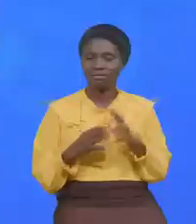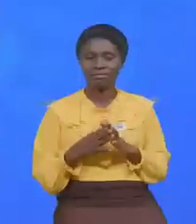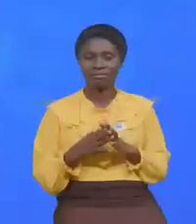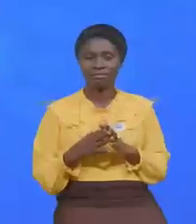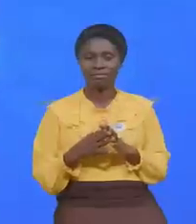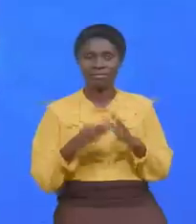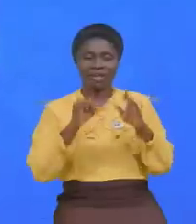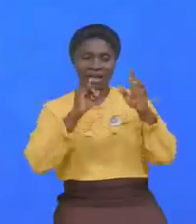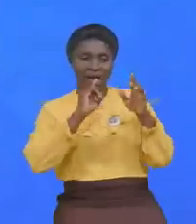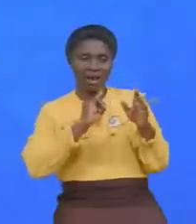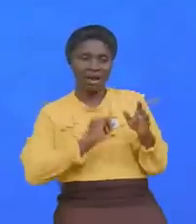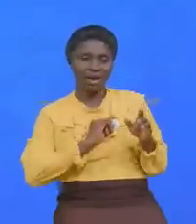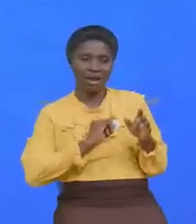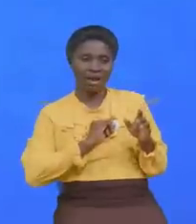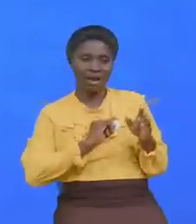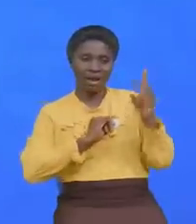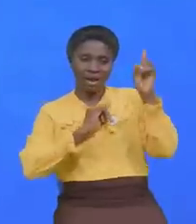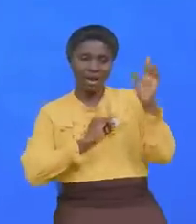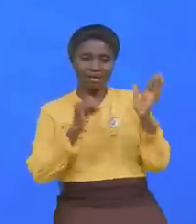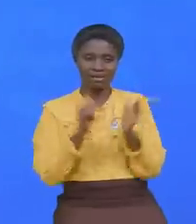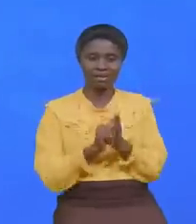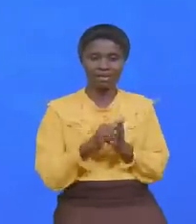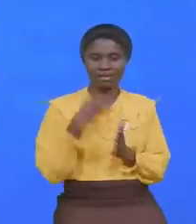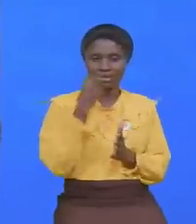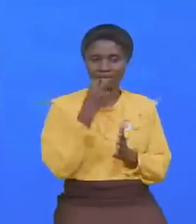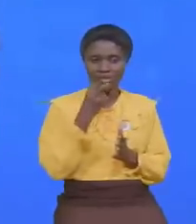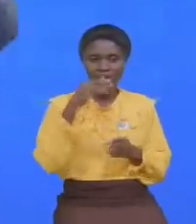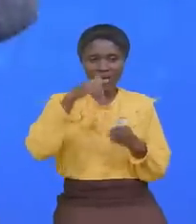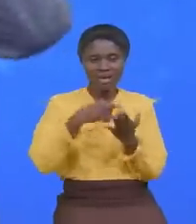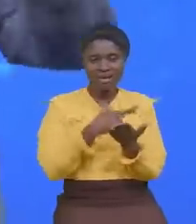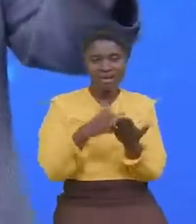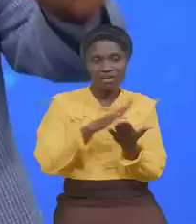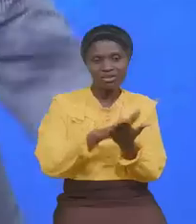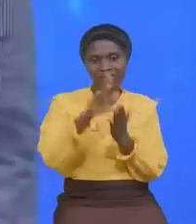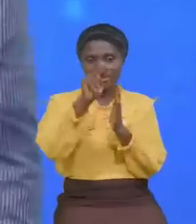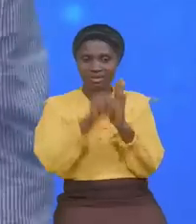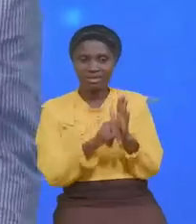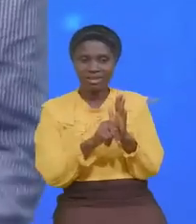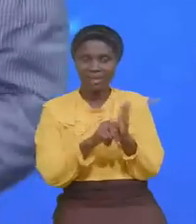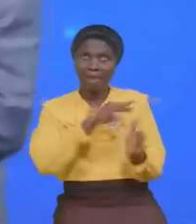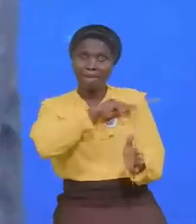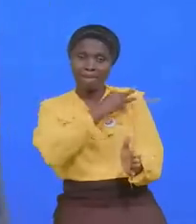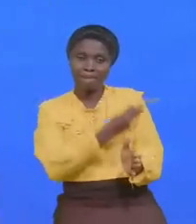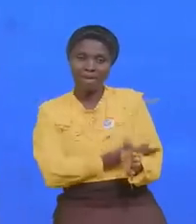I that speak in righteousness, mighty to save.